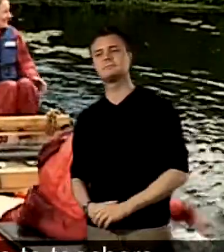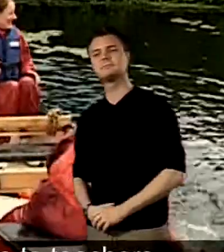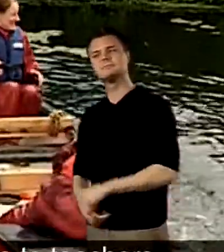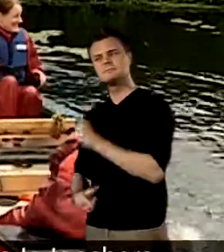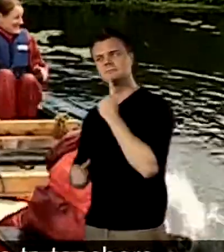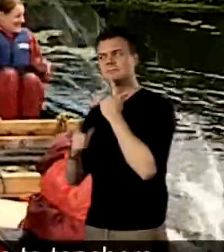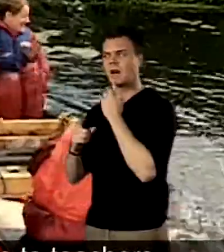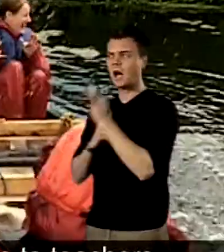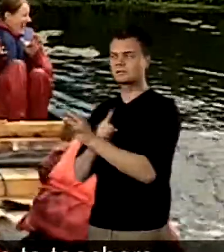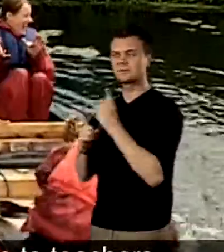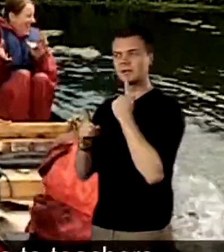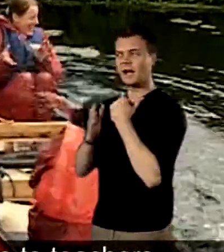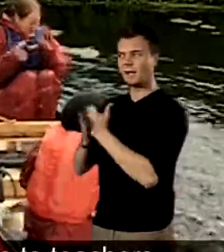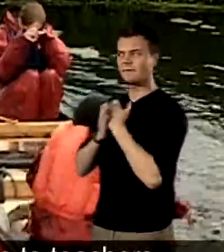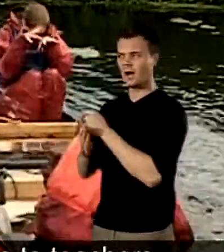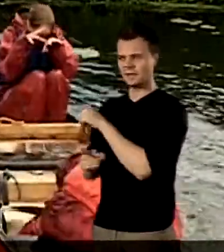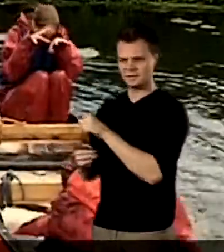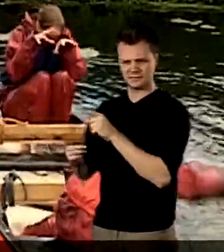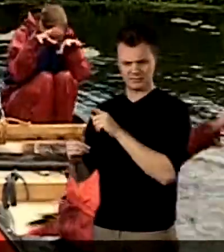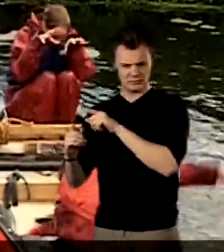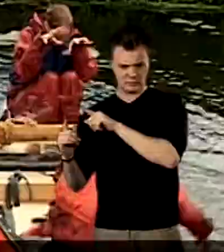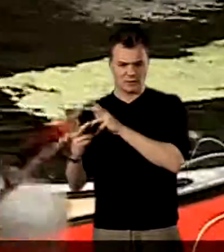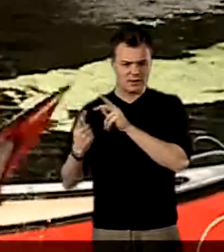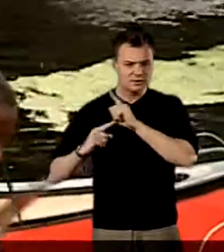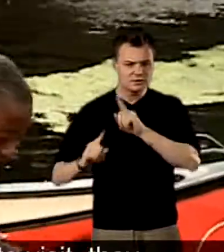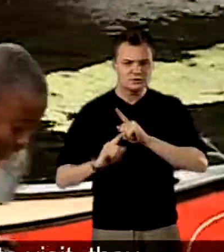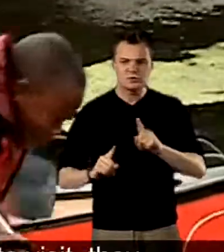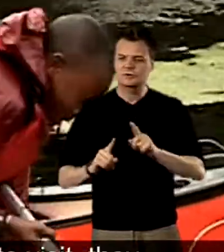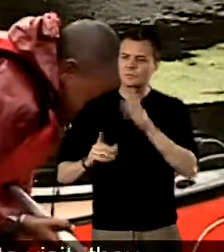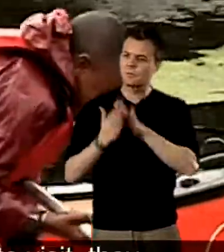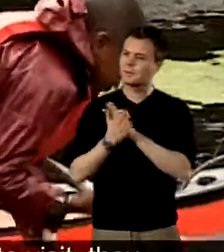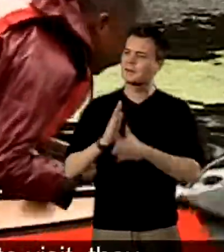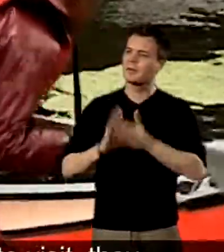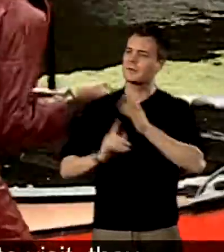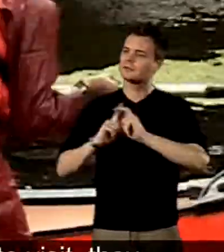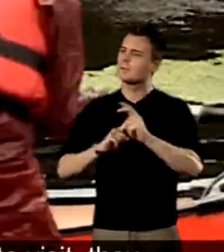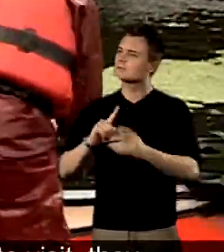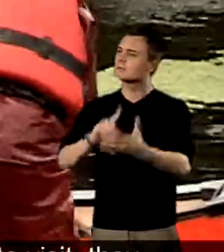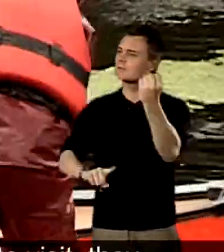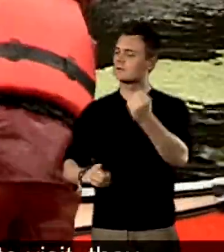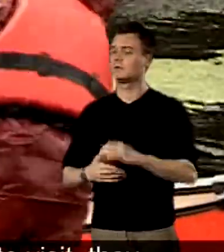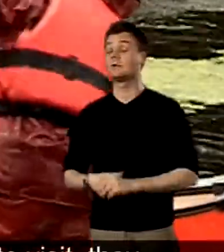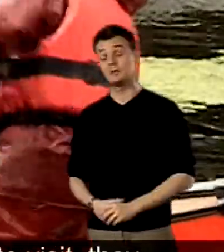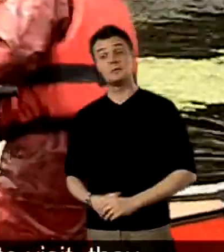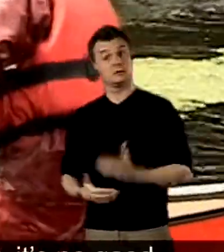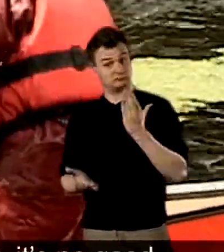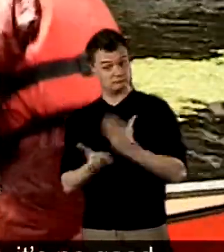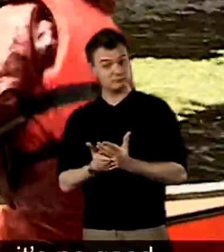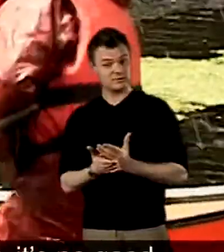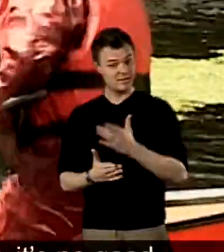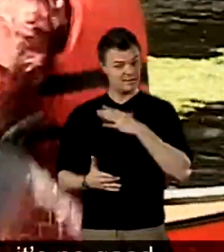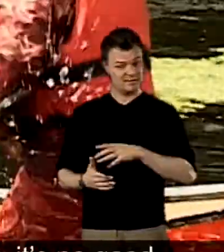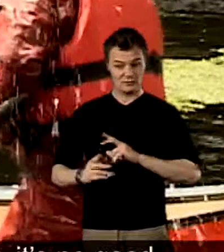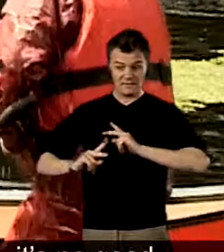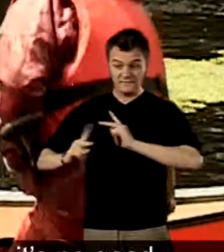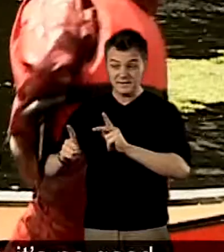teachers to help ensure that trips away are successful for all pupils? Clearly they'd need to do an on-site visit. They'd need to talk to the instructional team that are going to work with